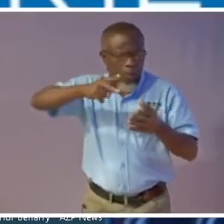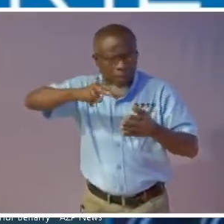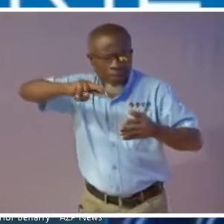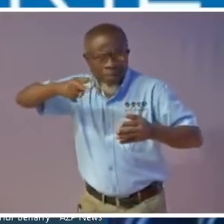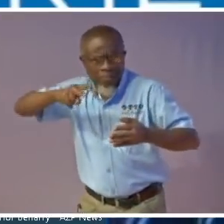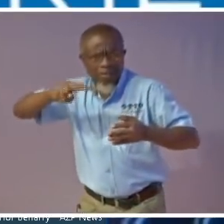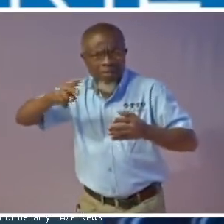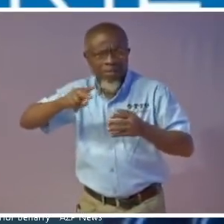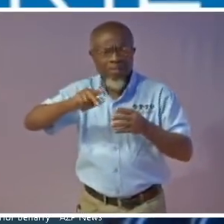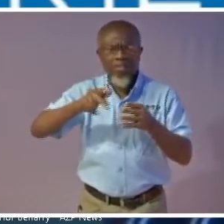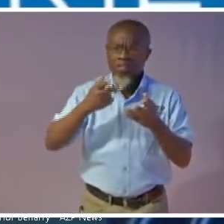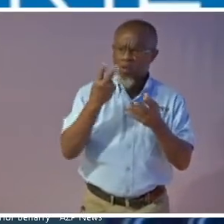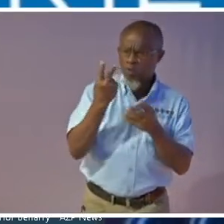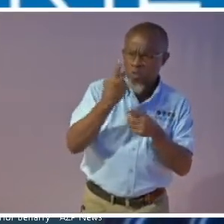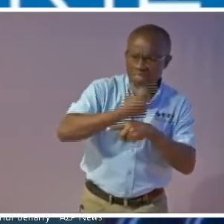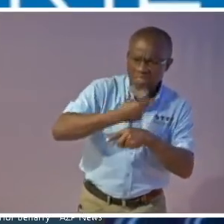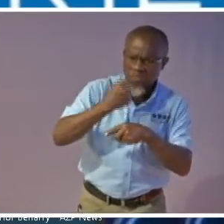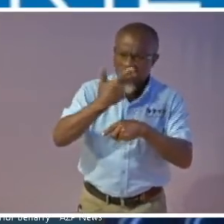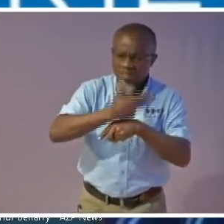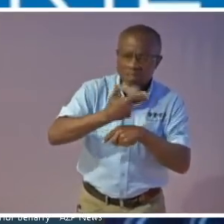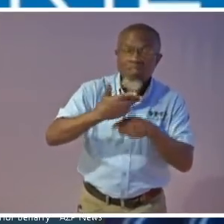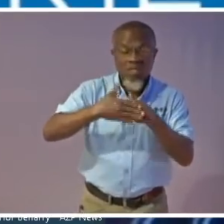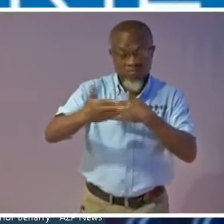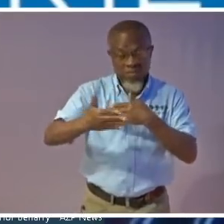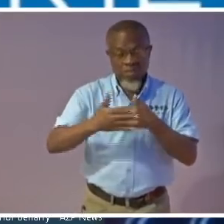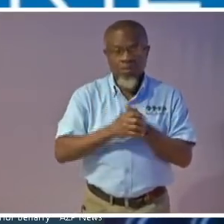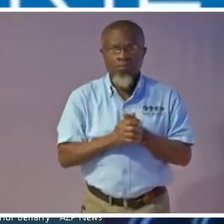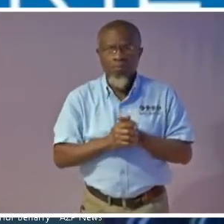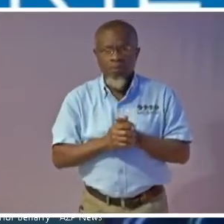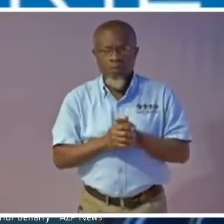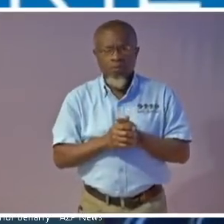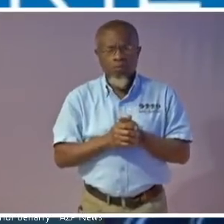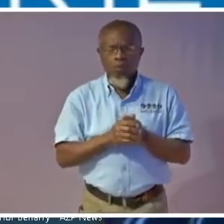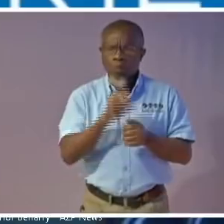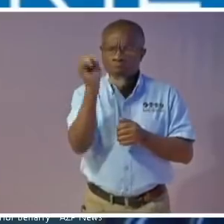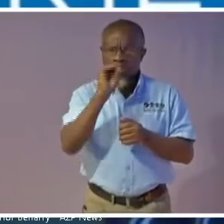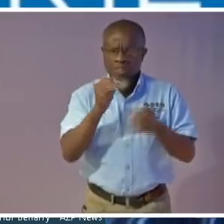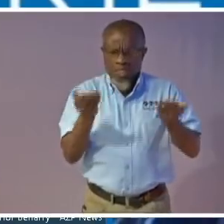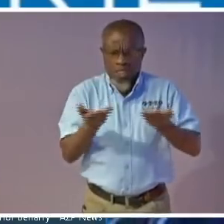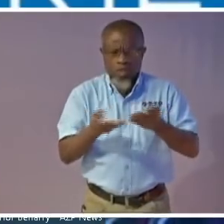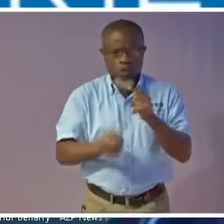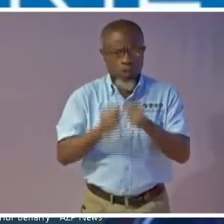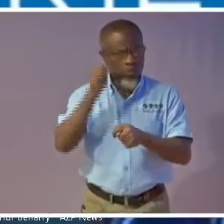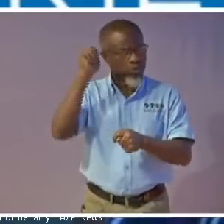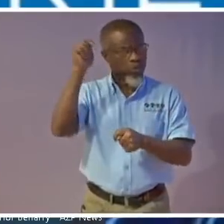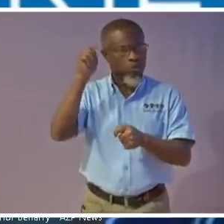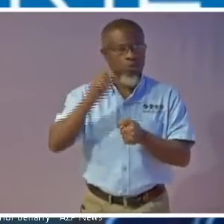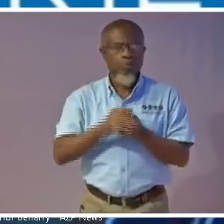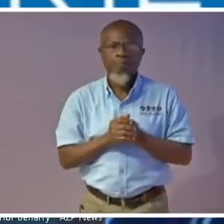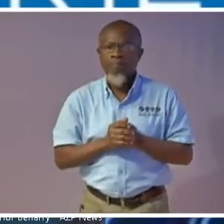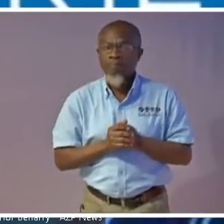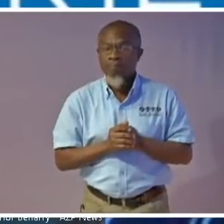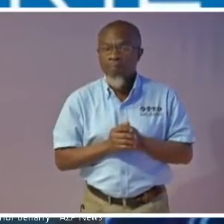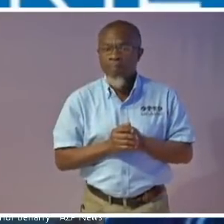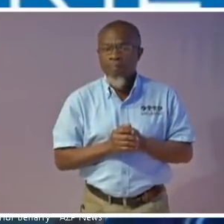days elsewhere. So, what is the rate like in Trinidad? Do we have an idea? And my second question, Dr. Richard says that,